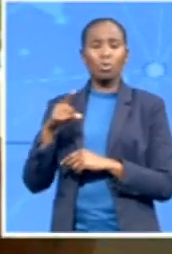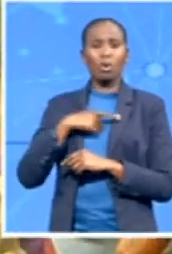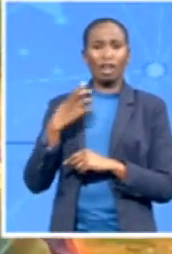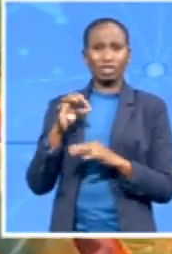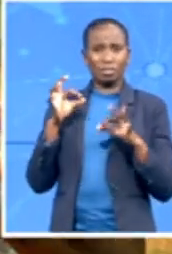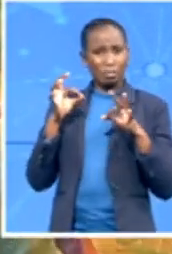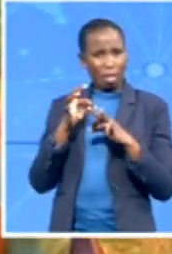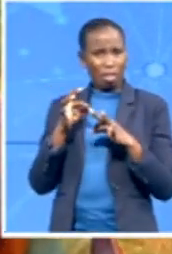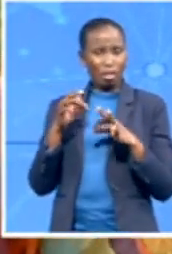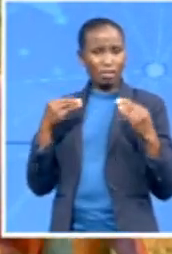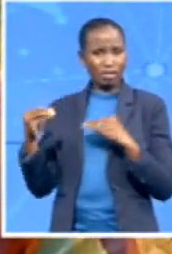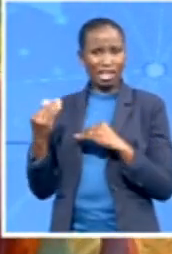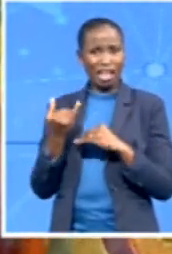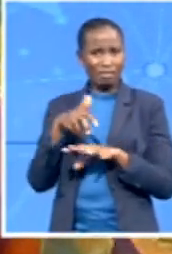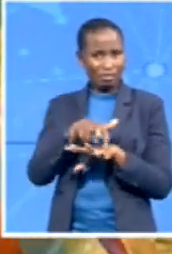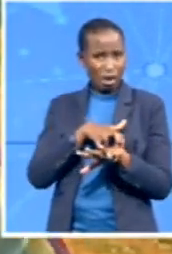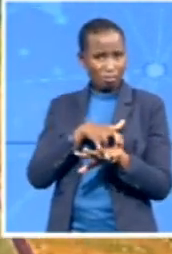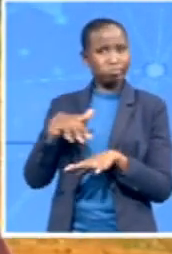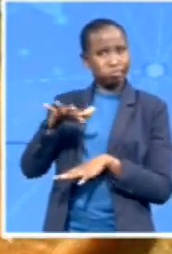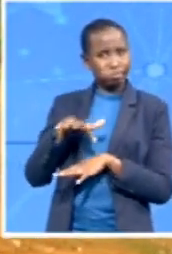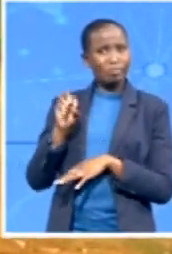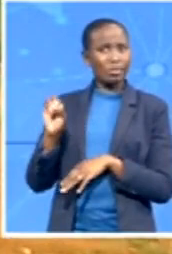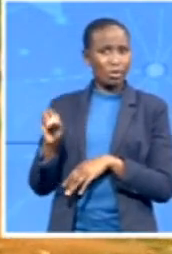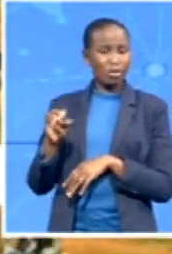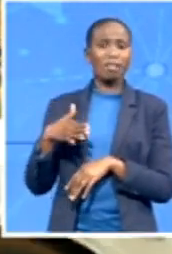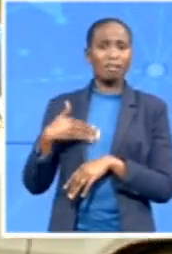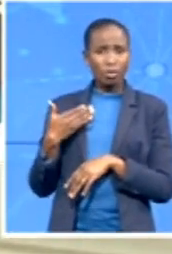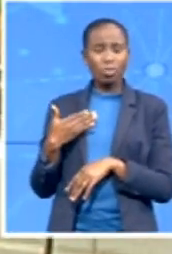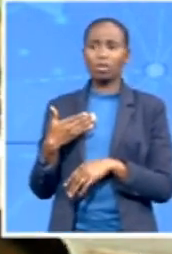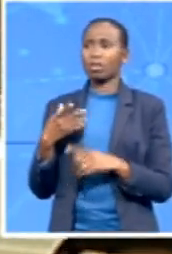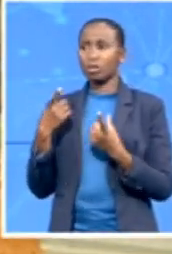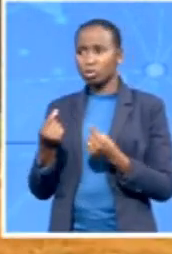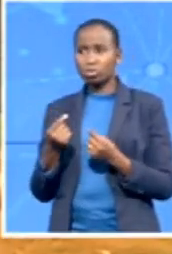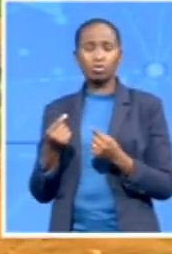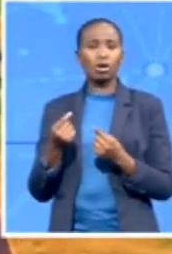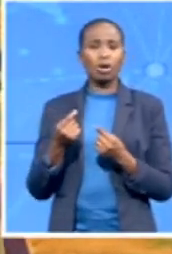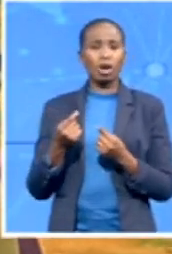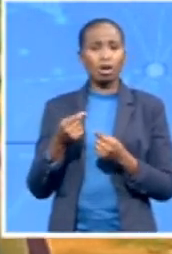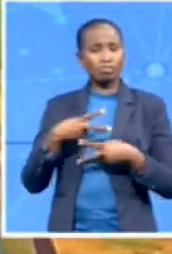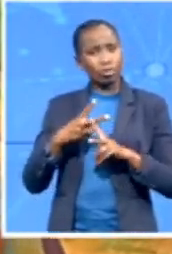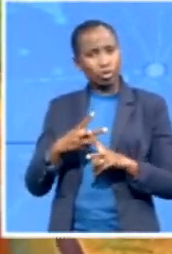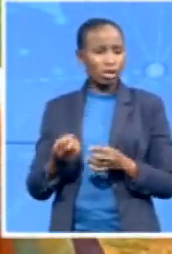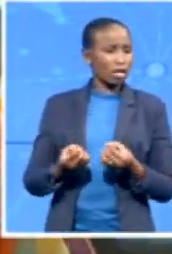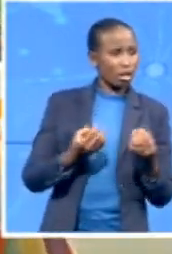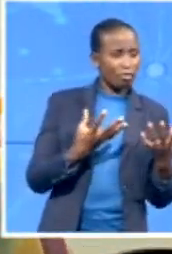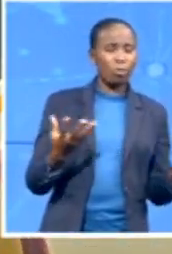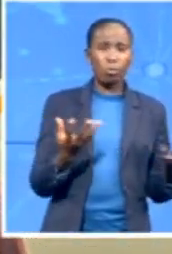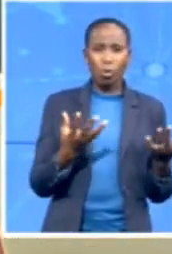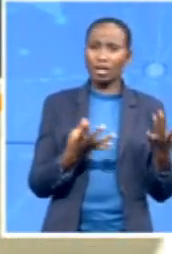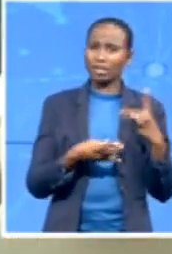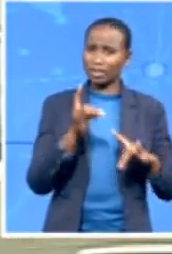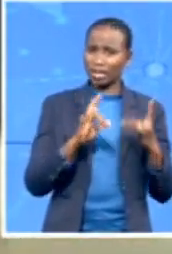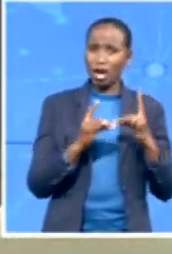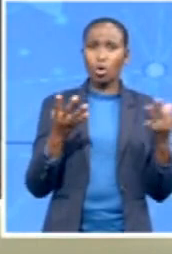and they like to take their produce to town, especially Luitrichard and Poyendo. But it's tough for them. It's been a